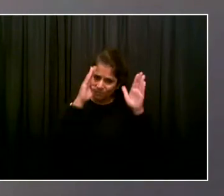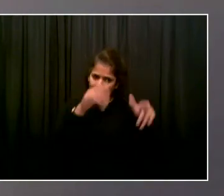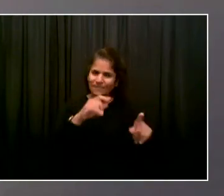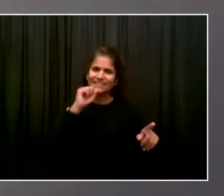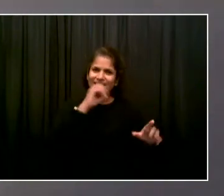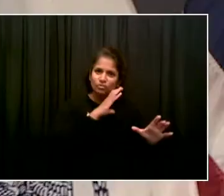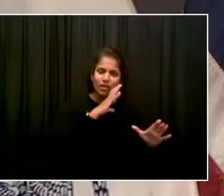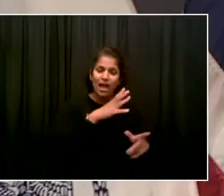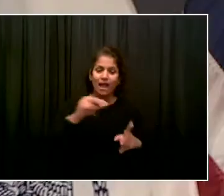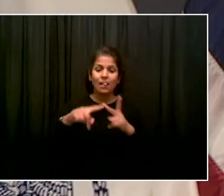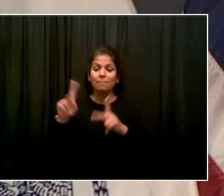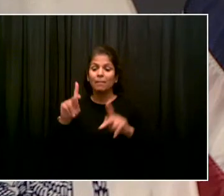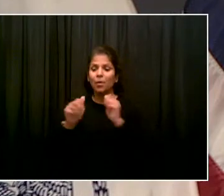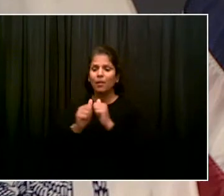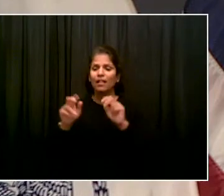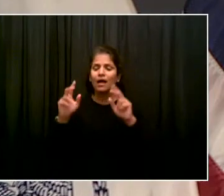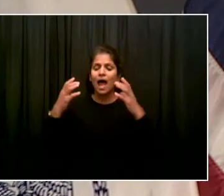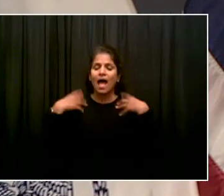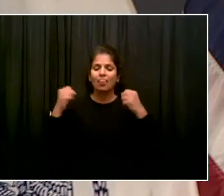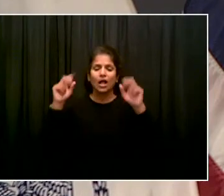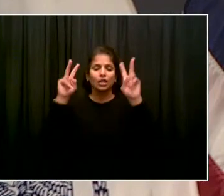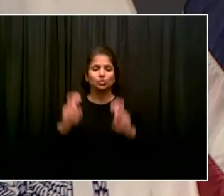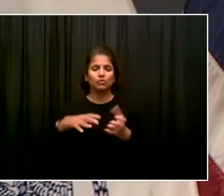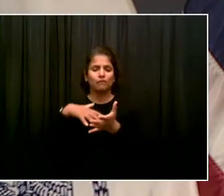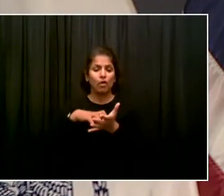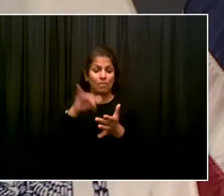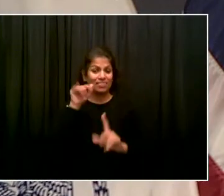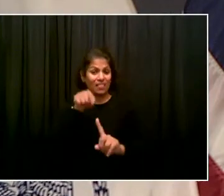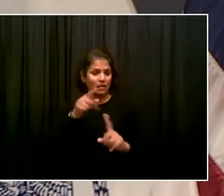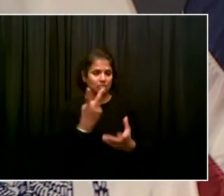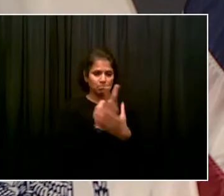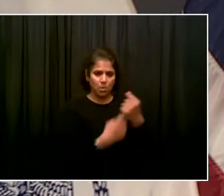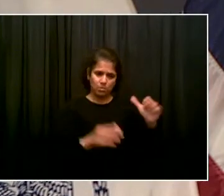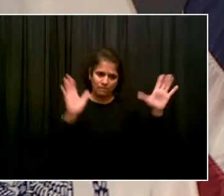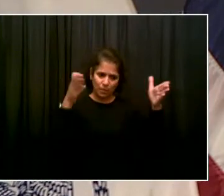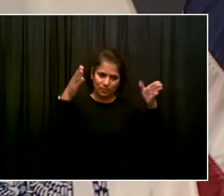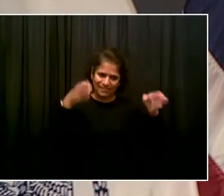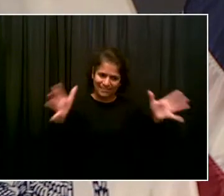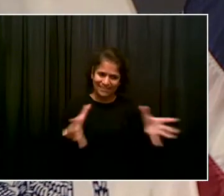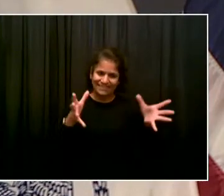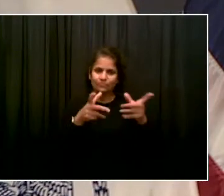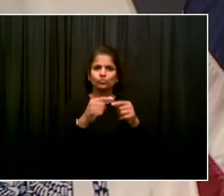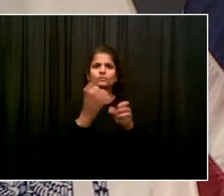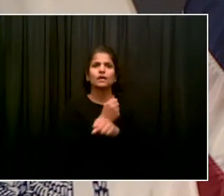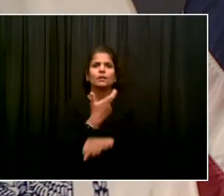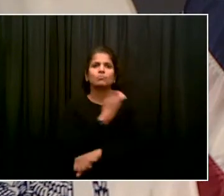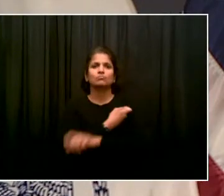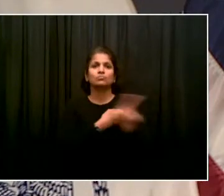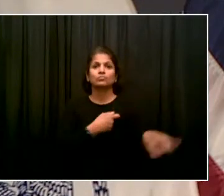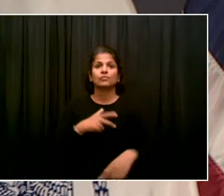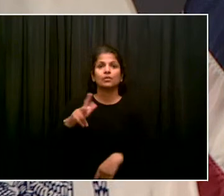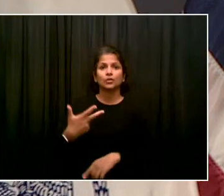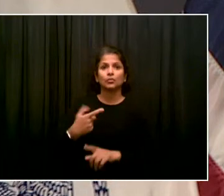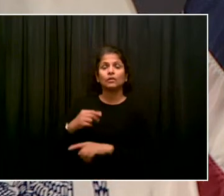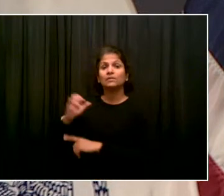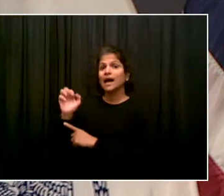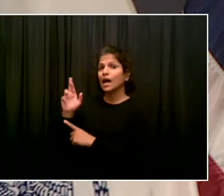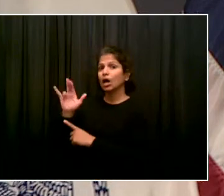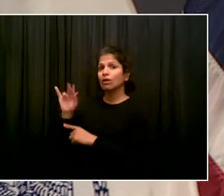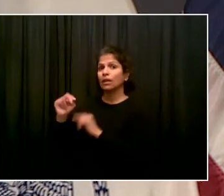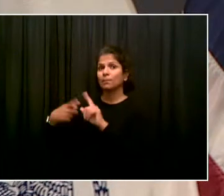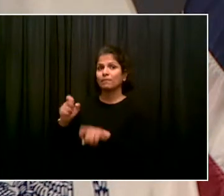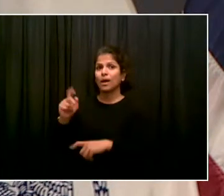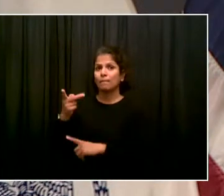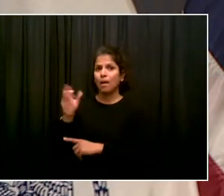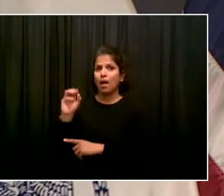sir. Thank you. Our next question goes to Erin from Politico. Hi, Mr. Mayor. I had a